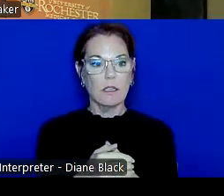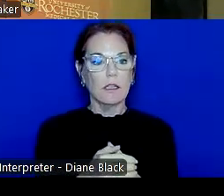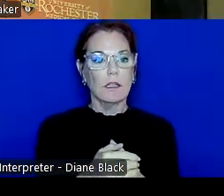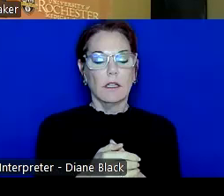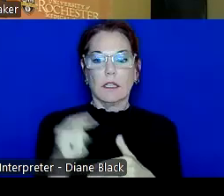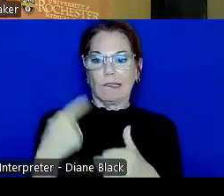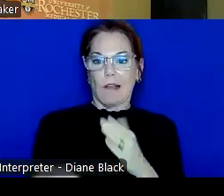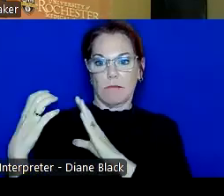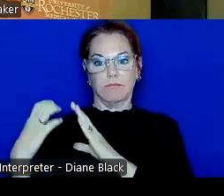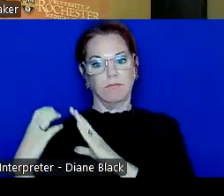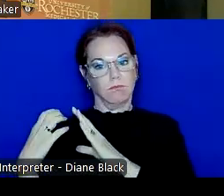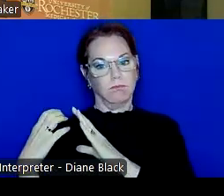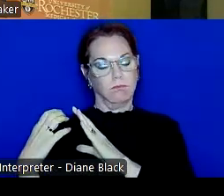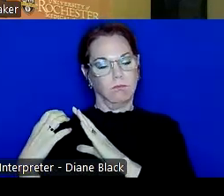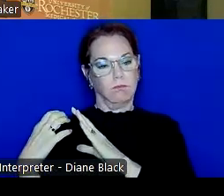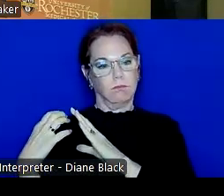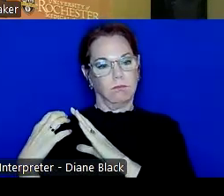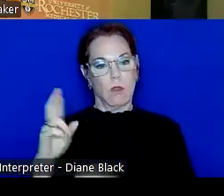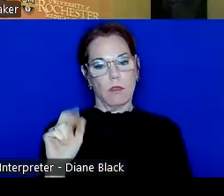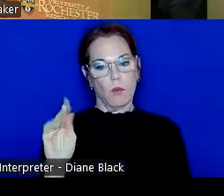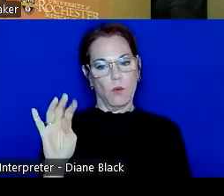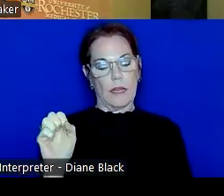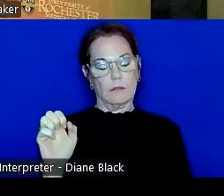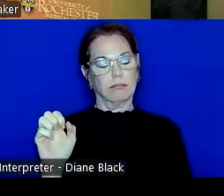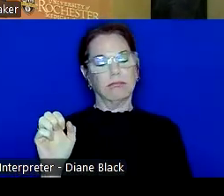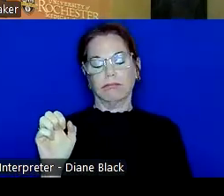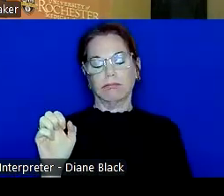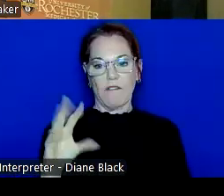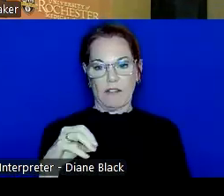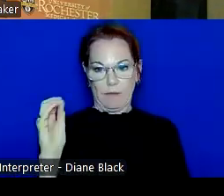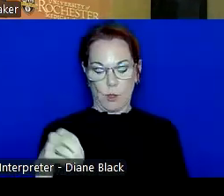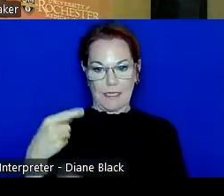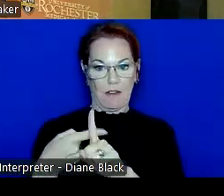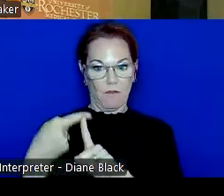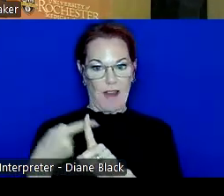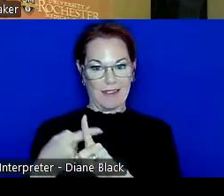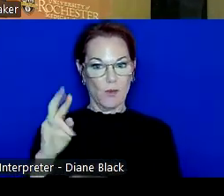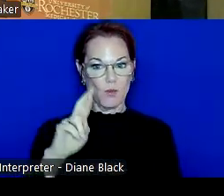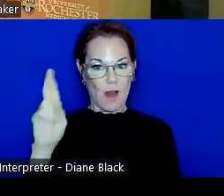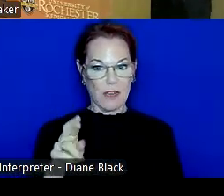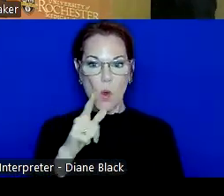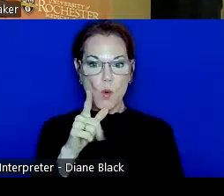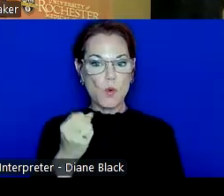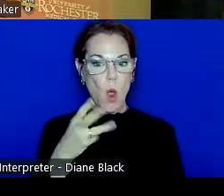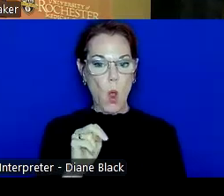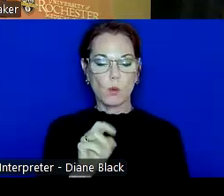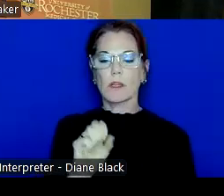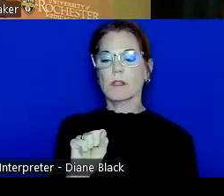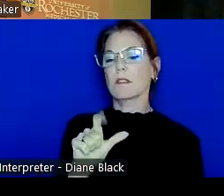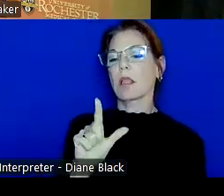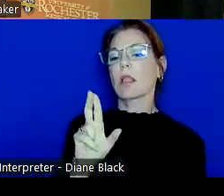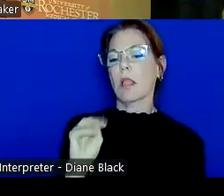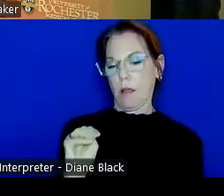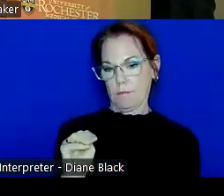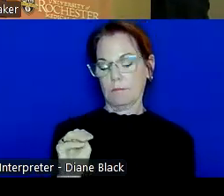burden, the rates are dramatic in our community. 50% of rentals in the Rochester area are owned by slumlords. When it comes to